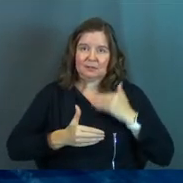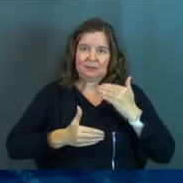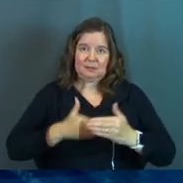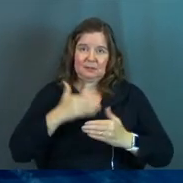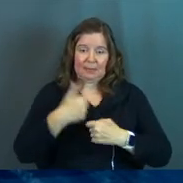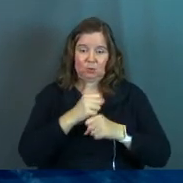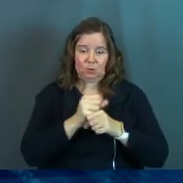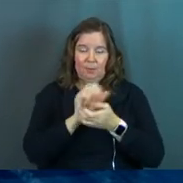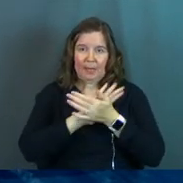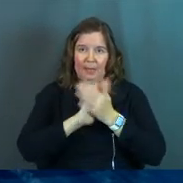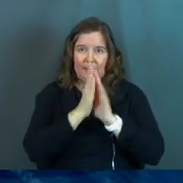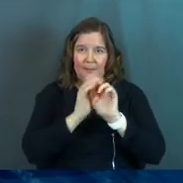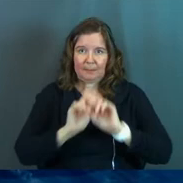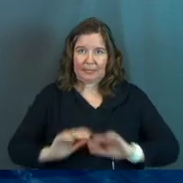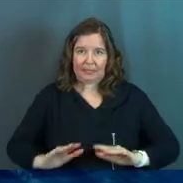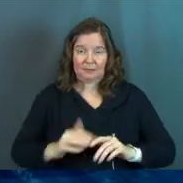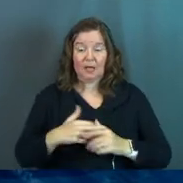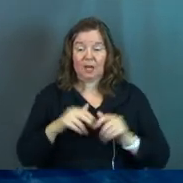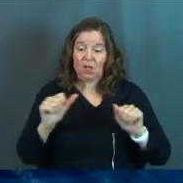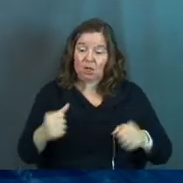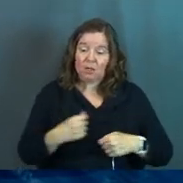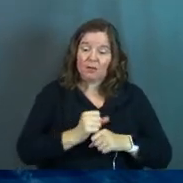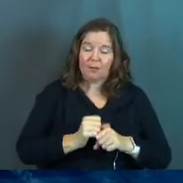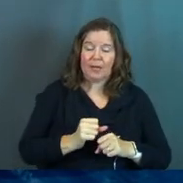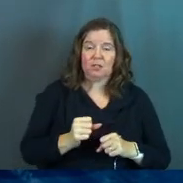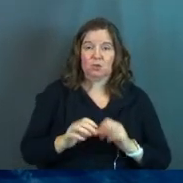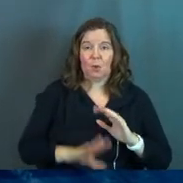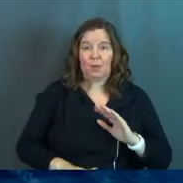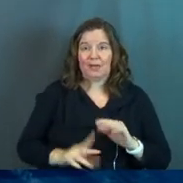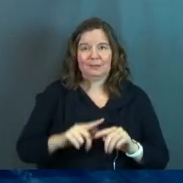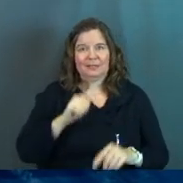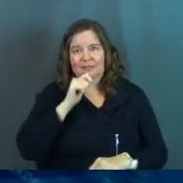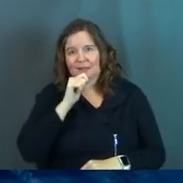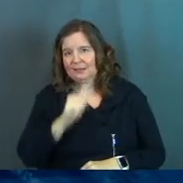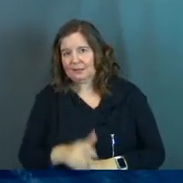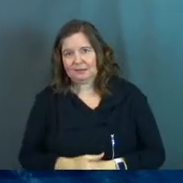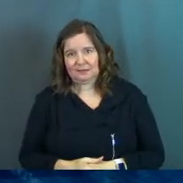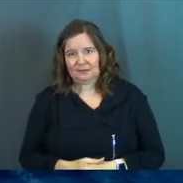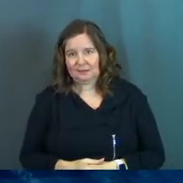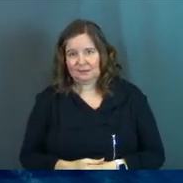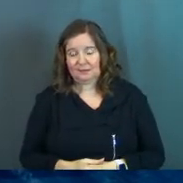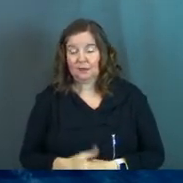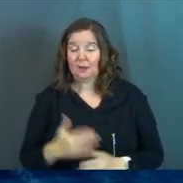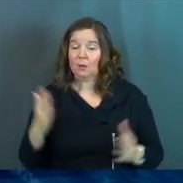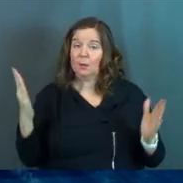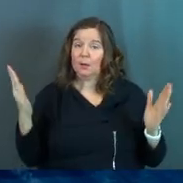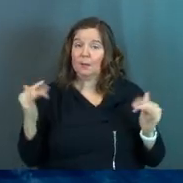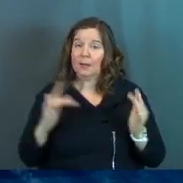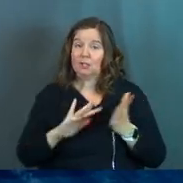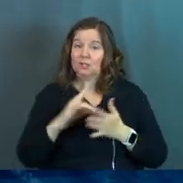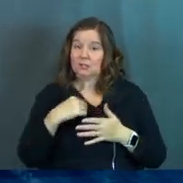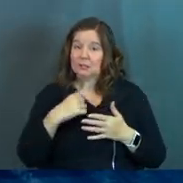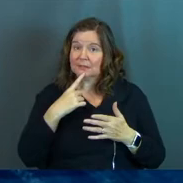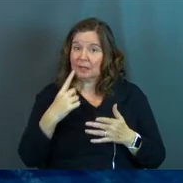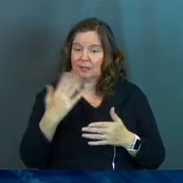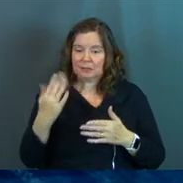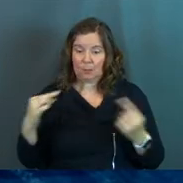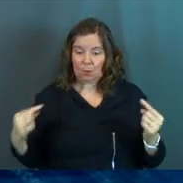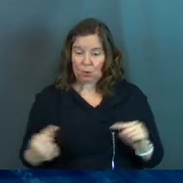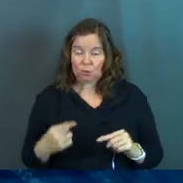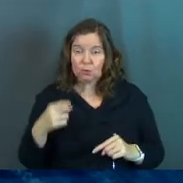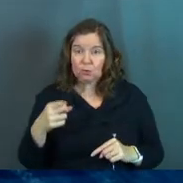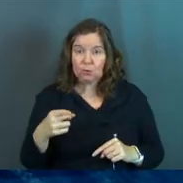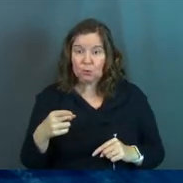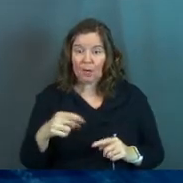peace with them. And he could have made this so basic, but he doesn't. what we expect Jesus to say is, somebody hurts